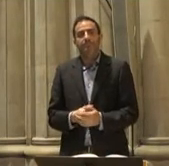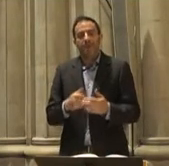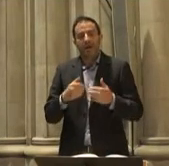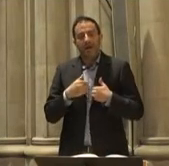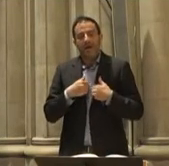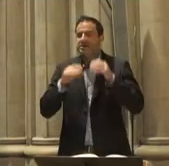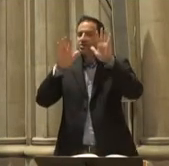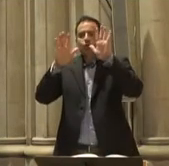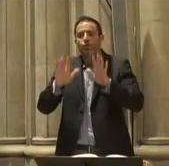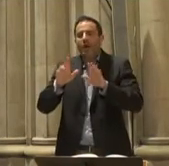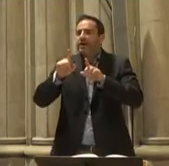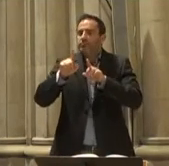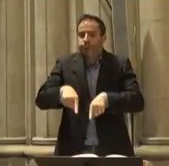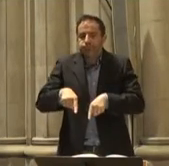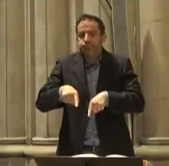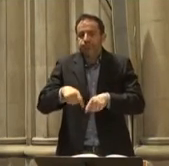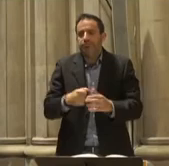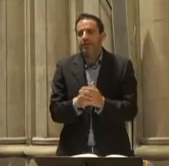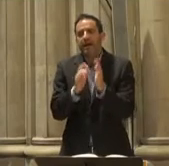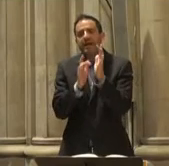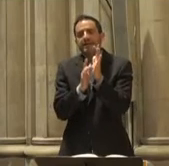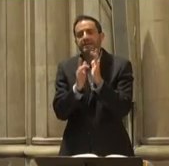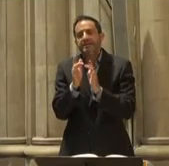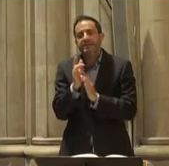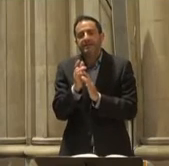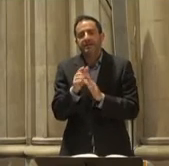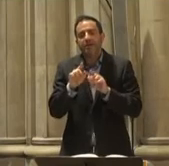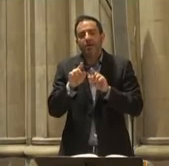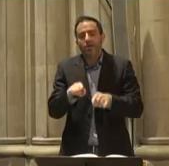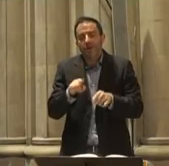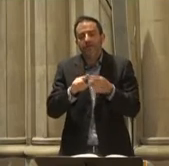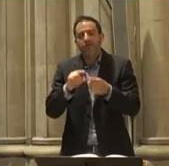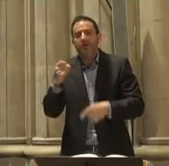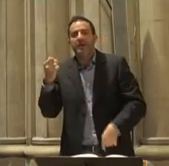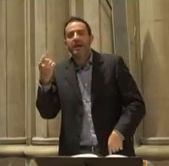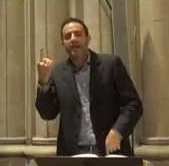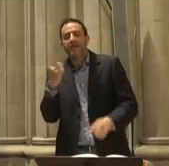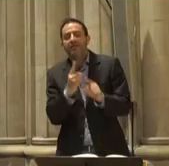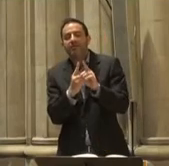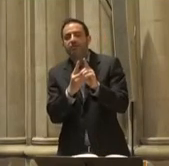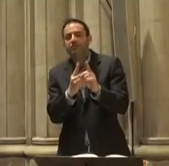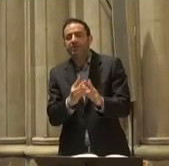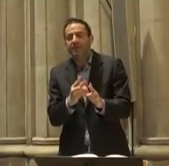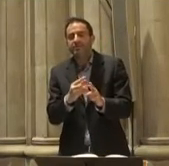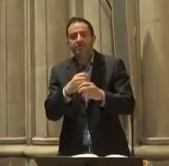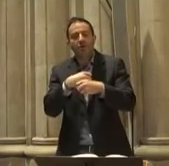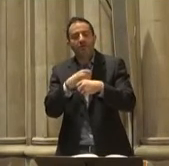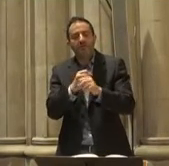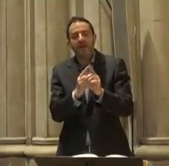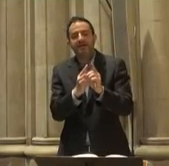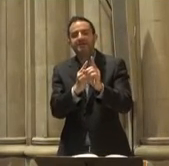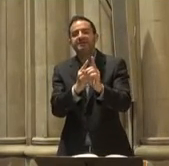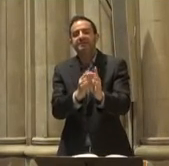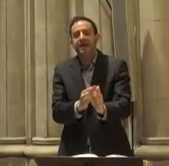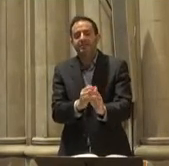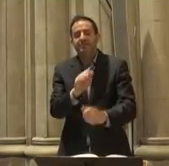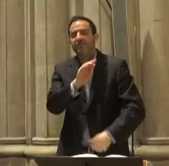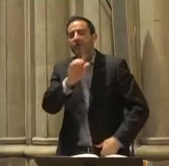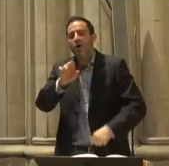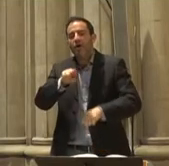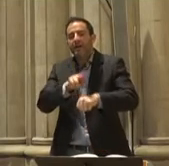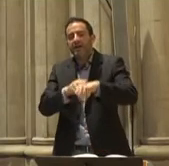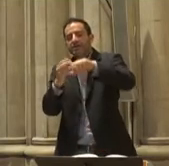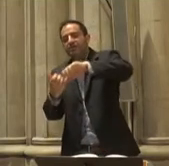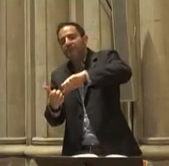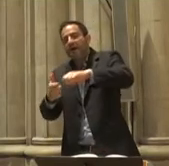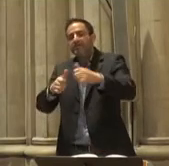Commission and Jesus' instruction to the 11 to make disciples of all nations, baptizing them in the